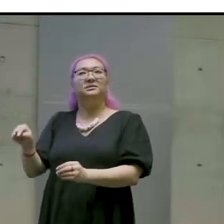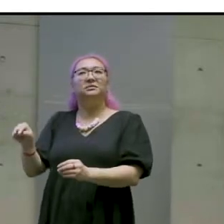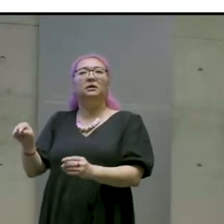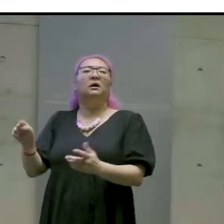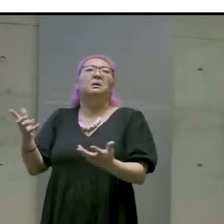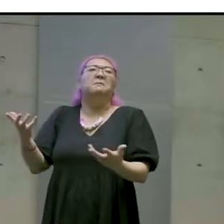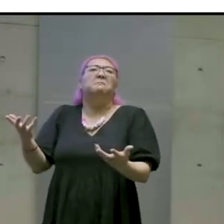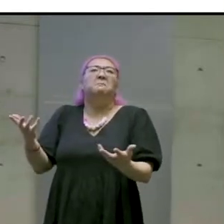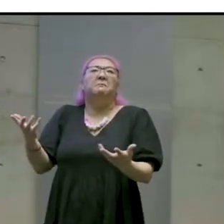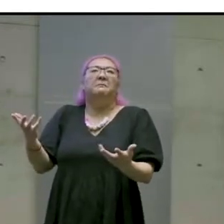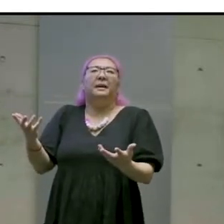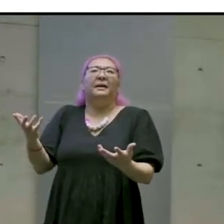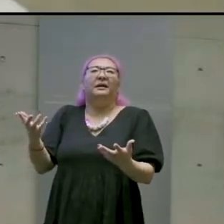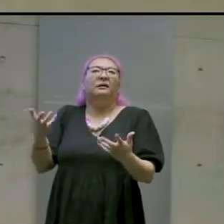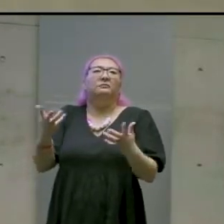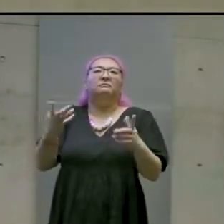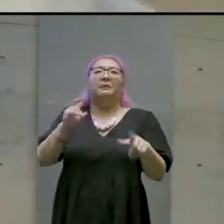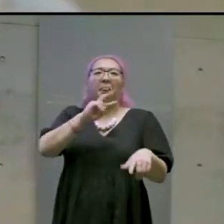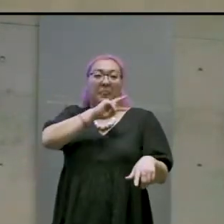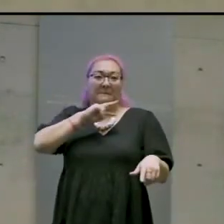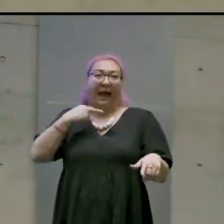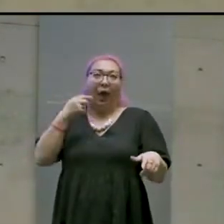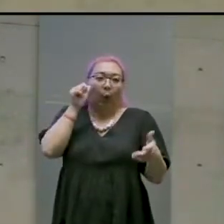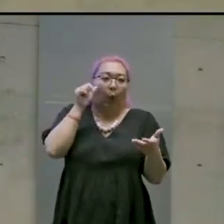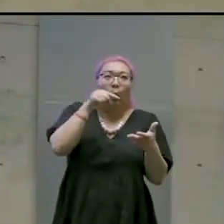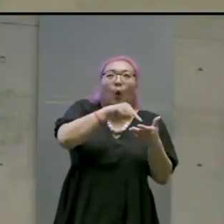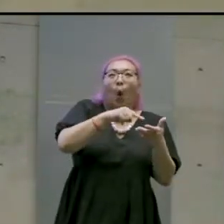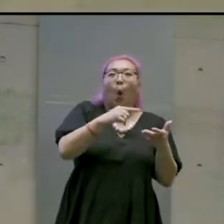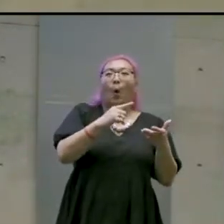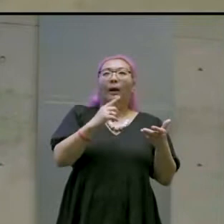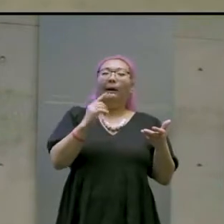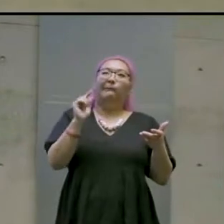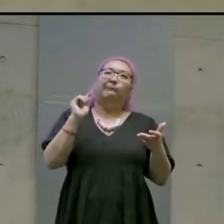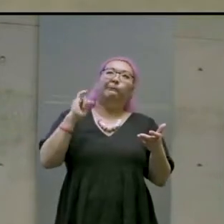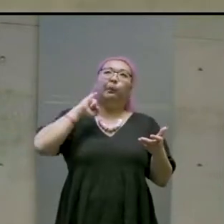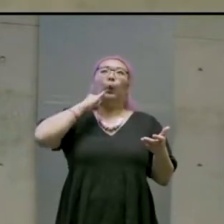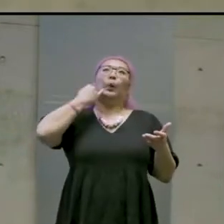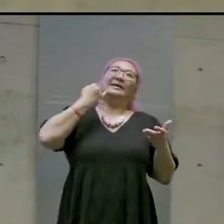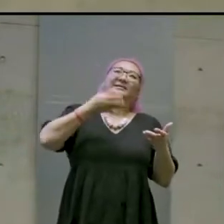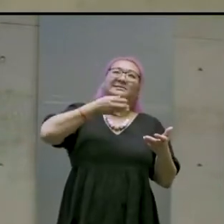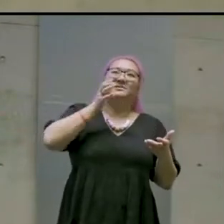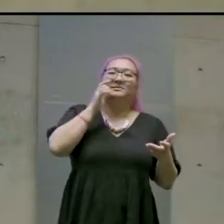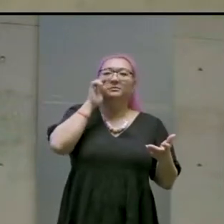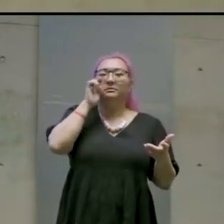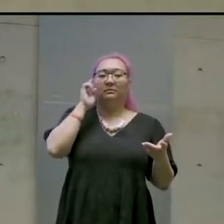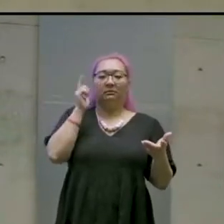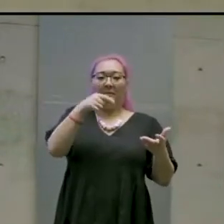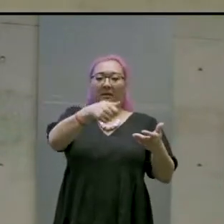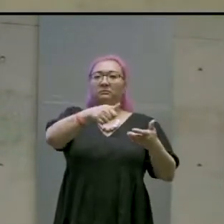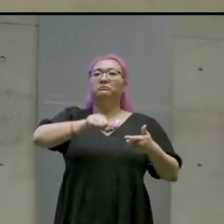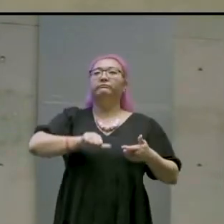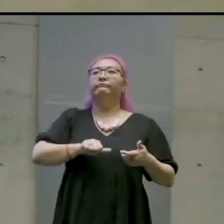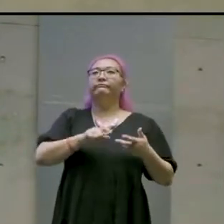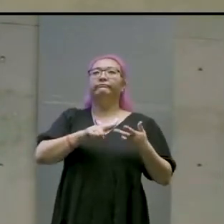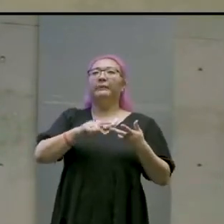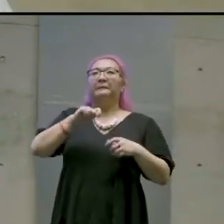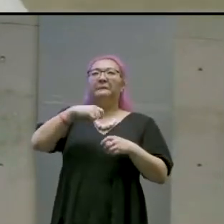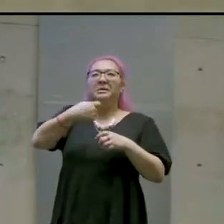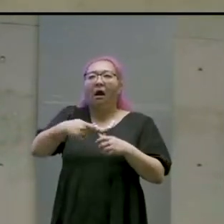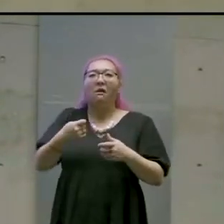is the poisoning end, but as far as the player was concerned, they were just choosing what they were having for lunch. How are they supposed to